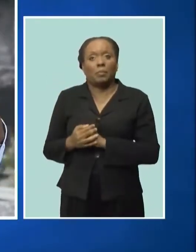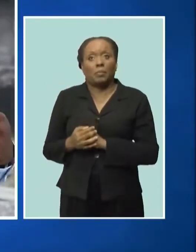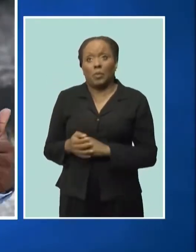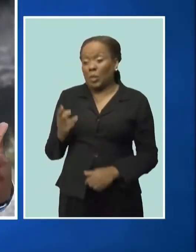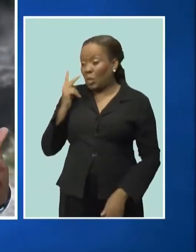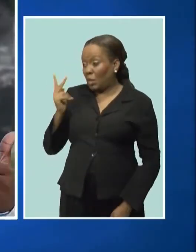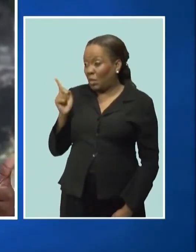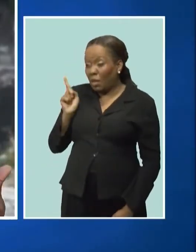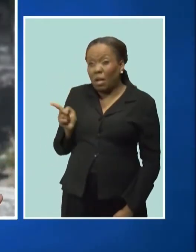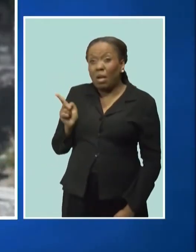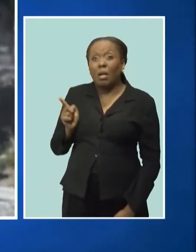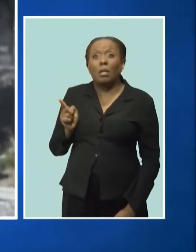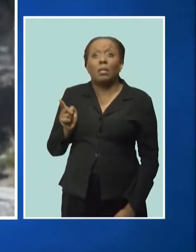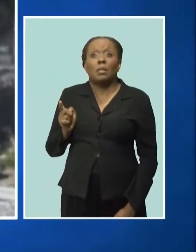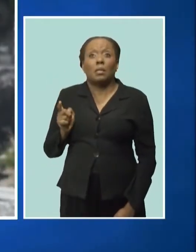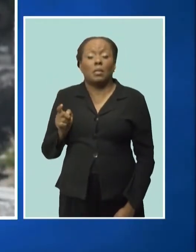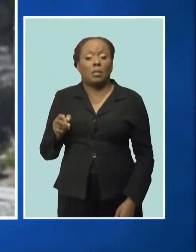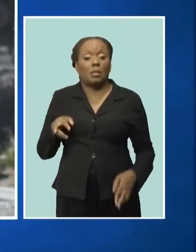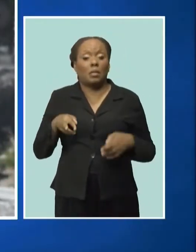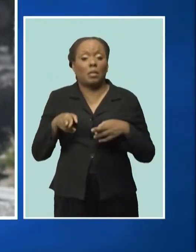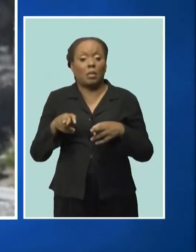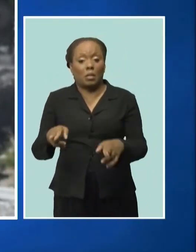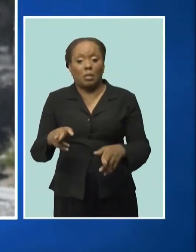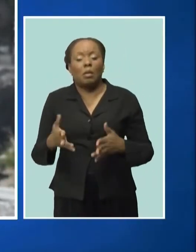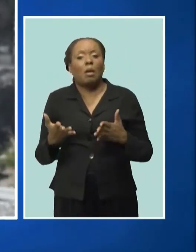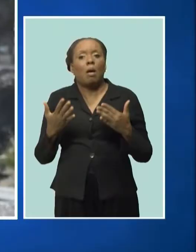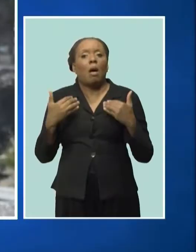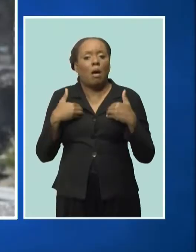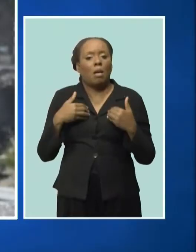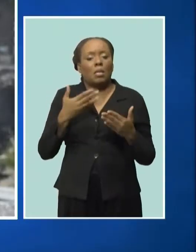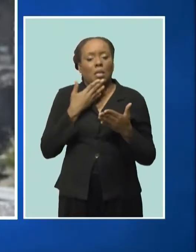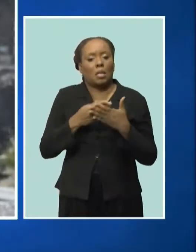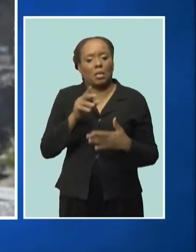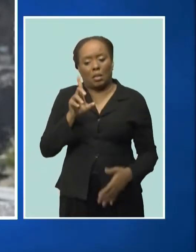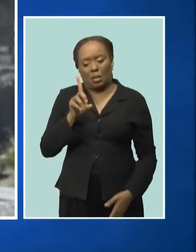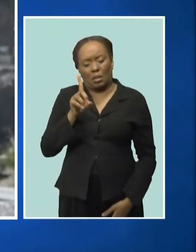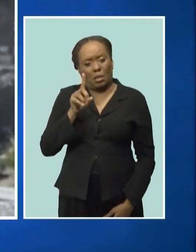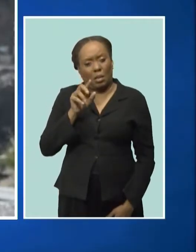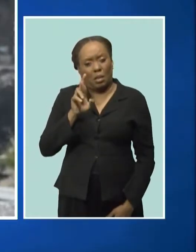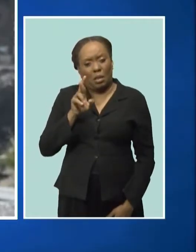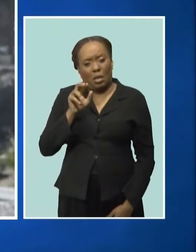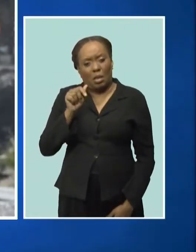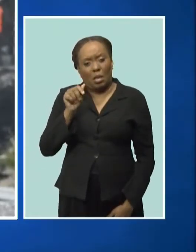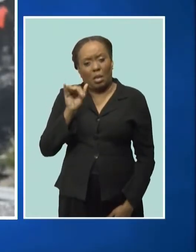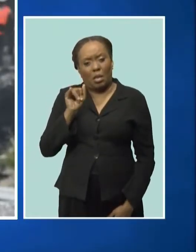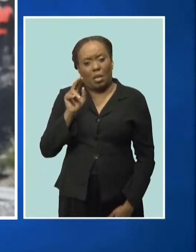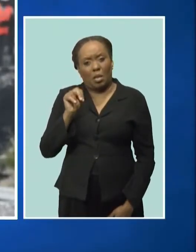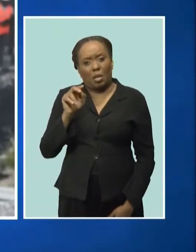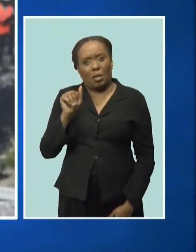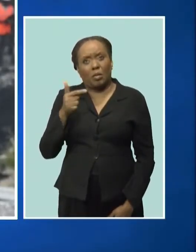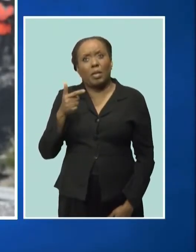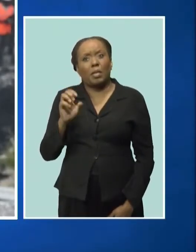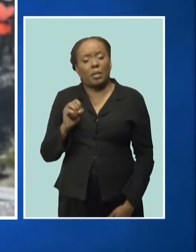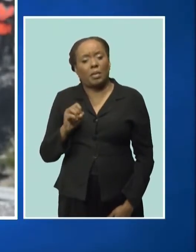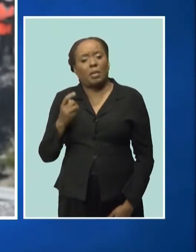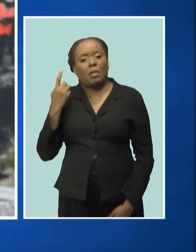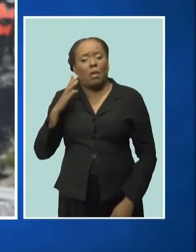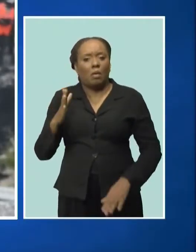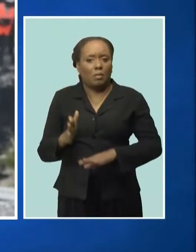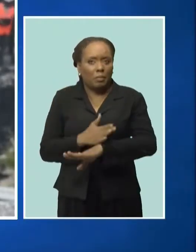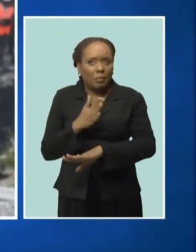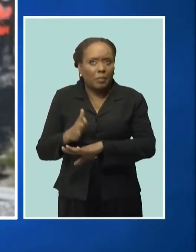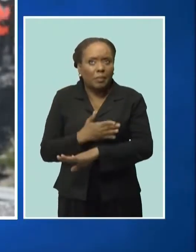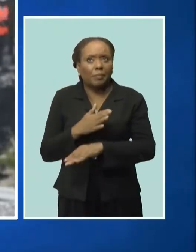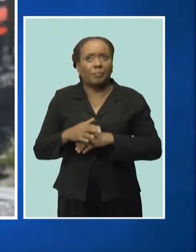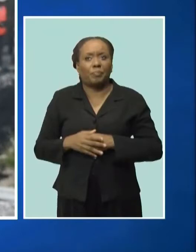see, the road now has slipper and curb. Before, there was no slipper and curb. And now we have enhance drainage. And in Scotland